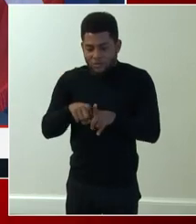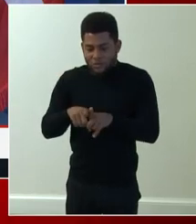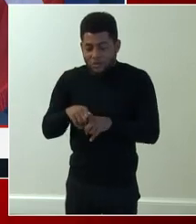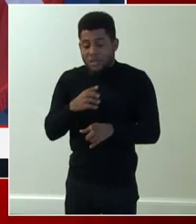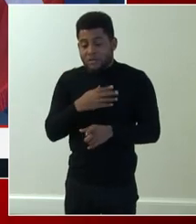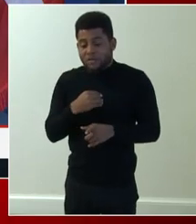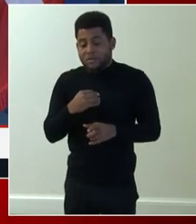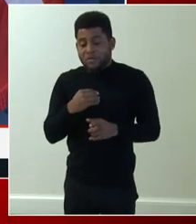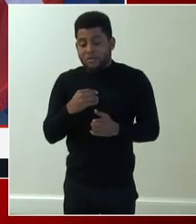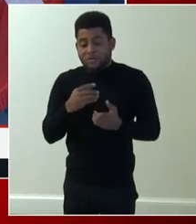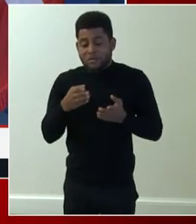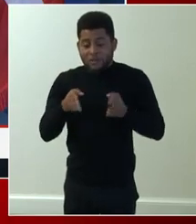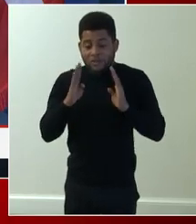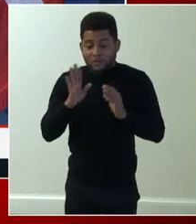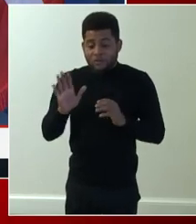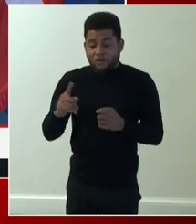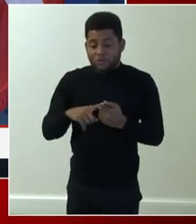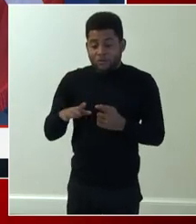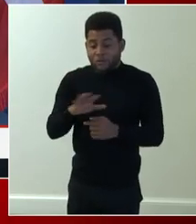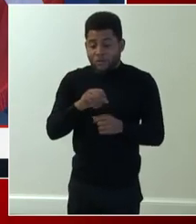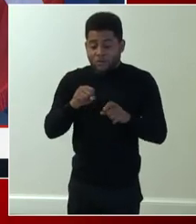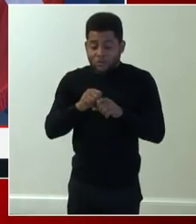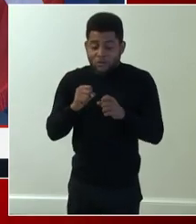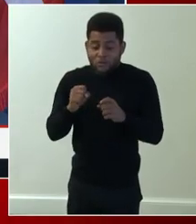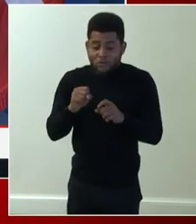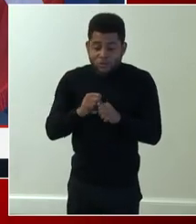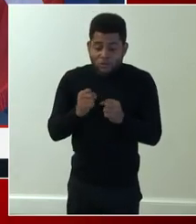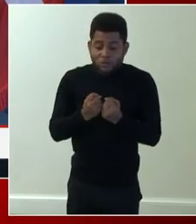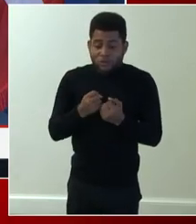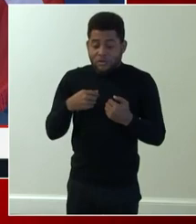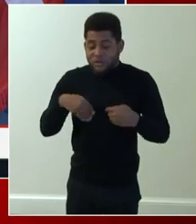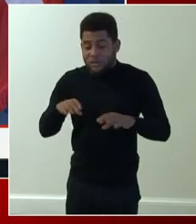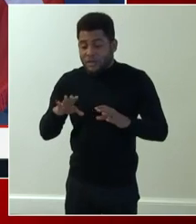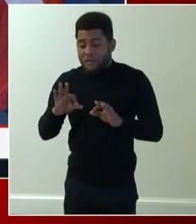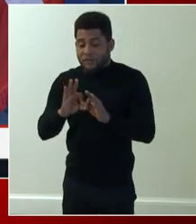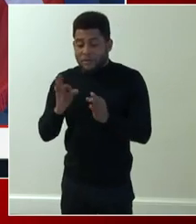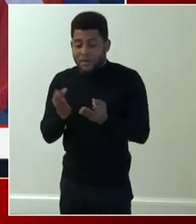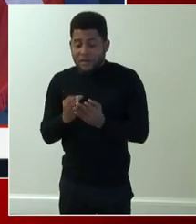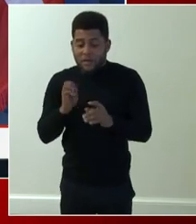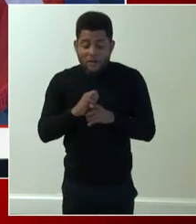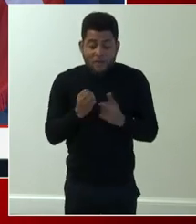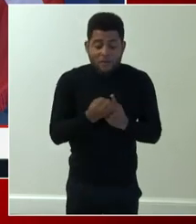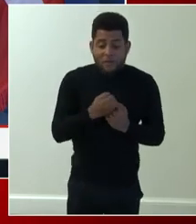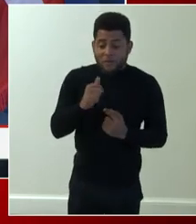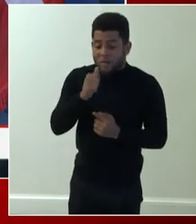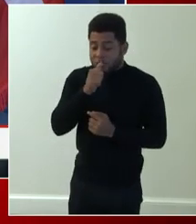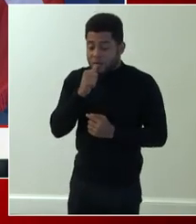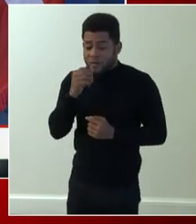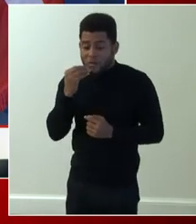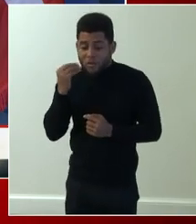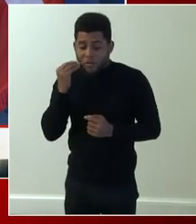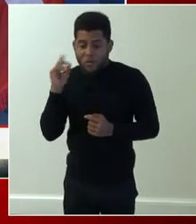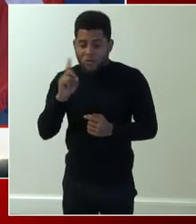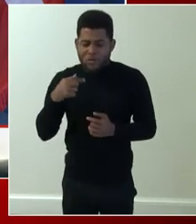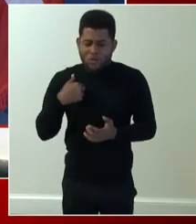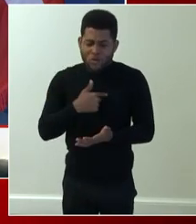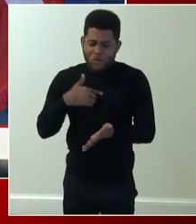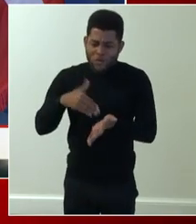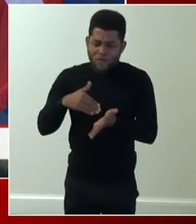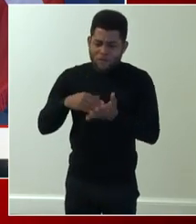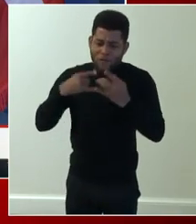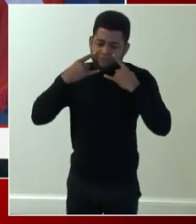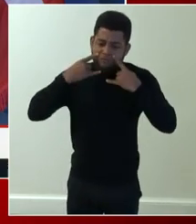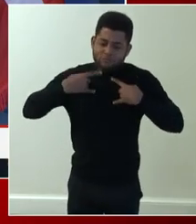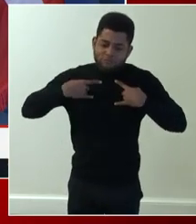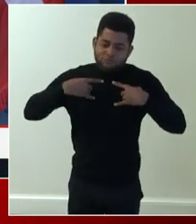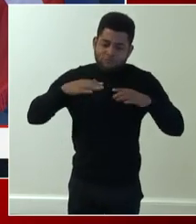pay attention to your social settings and your family environments and private homes where we frequently let our guard down, and